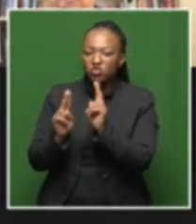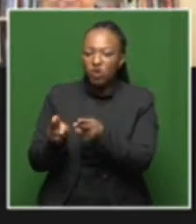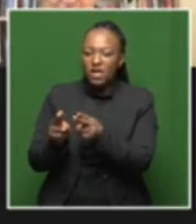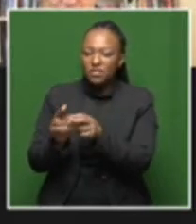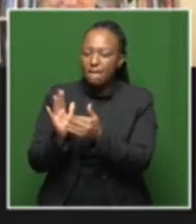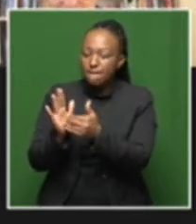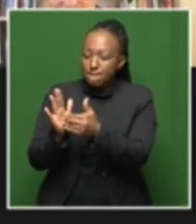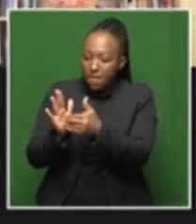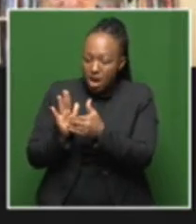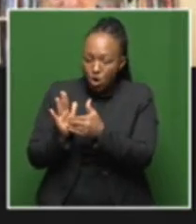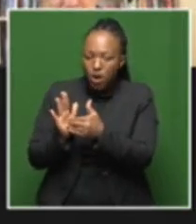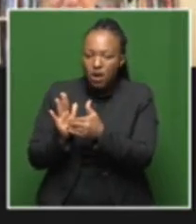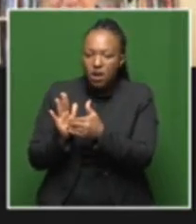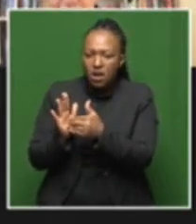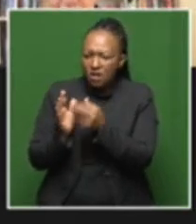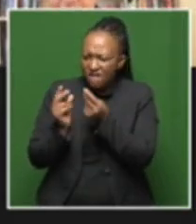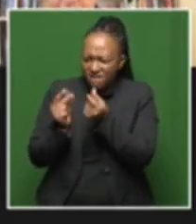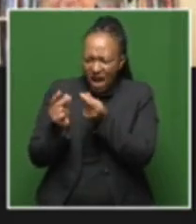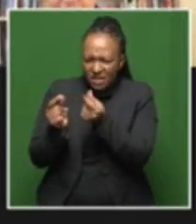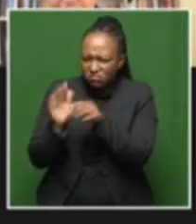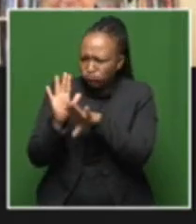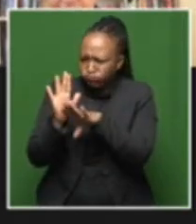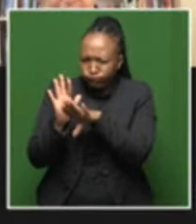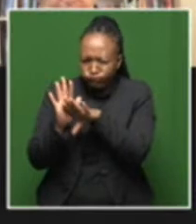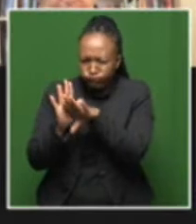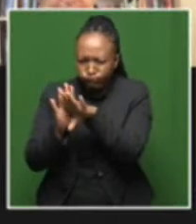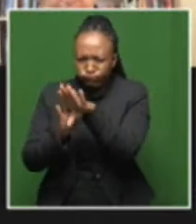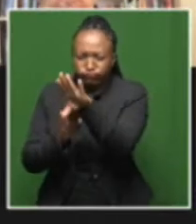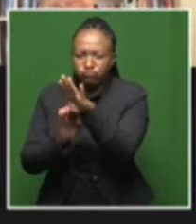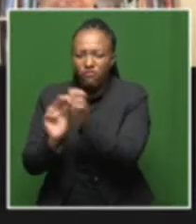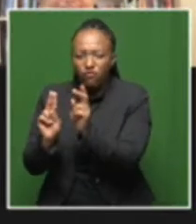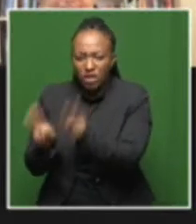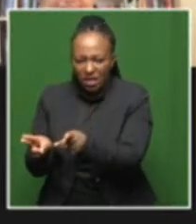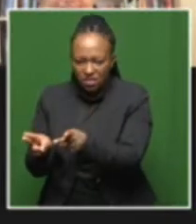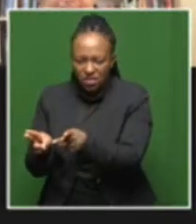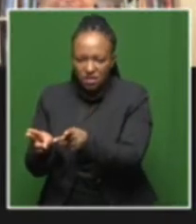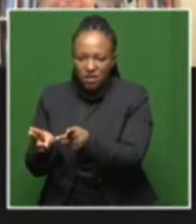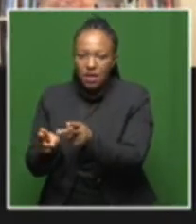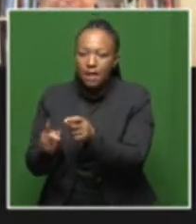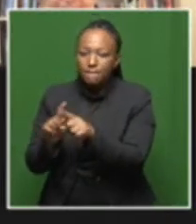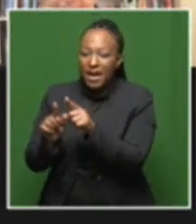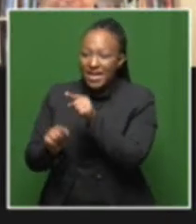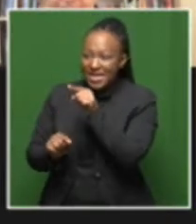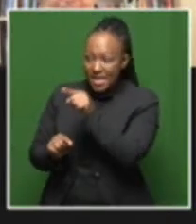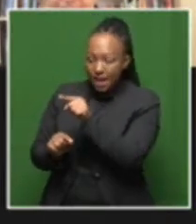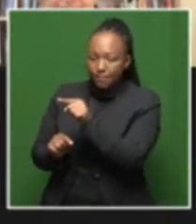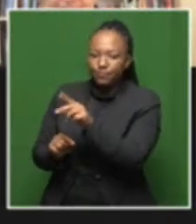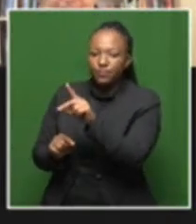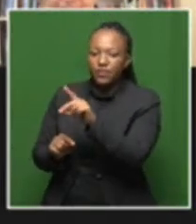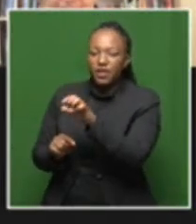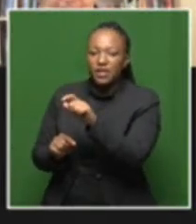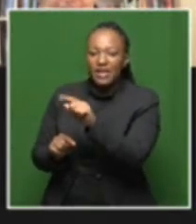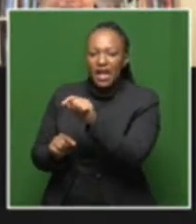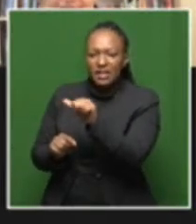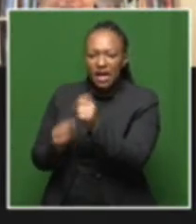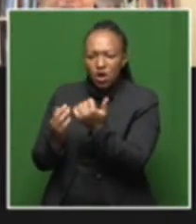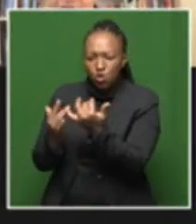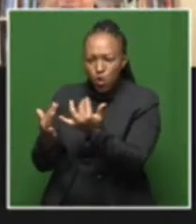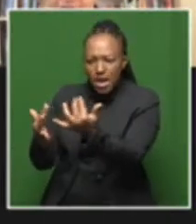million of cases. We see this very fast increase of death. But here, the Delta variant is now in